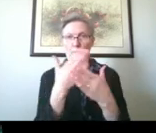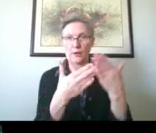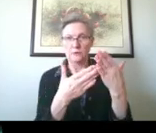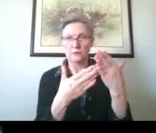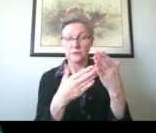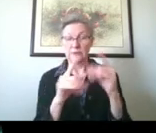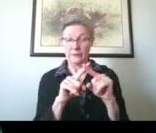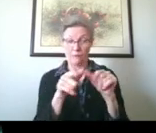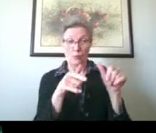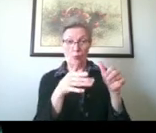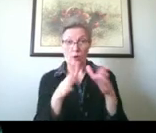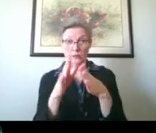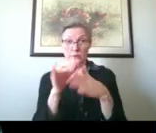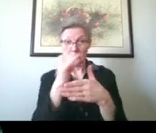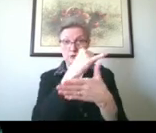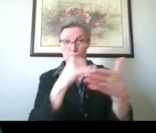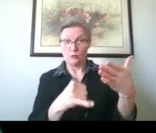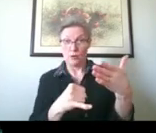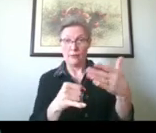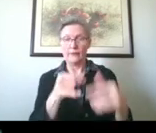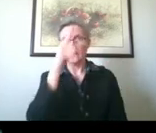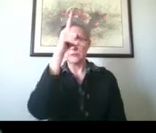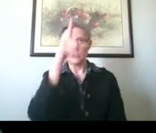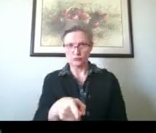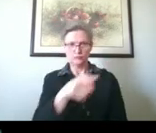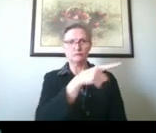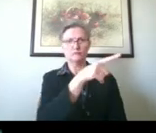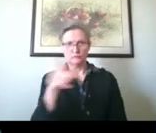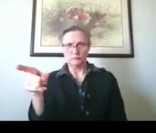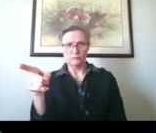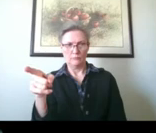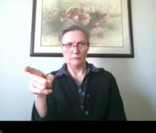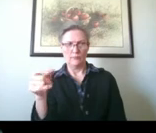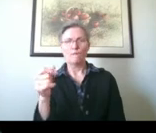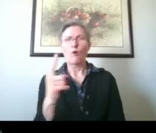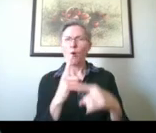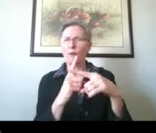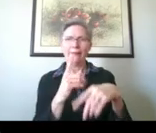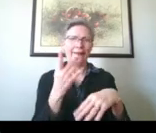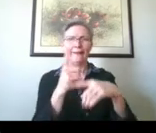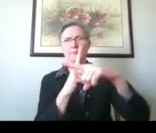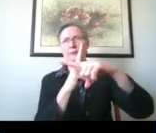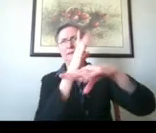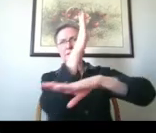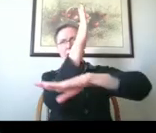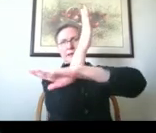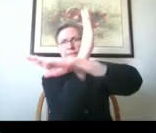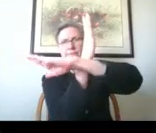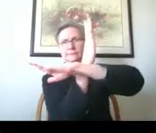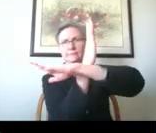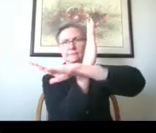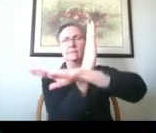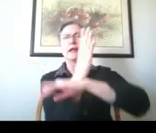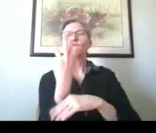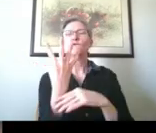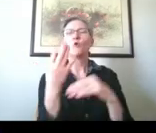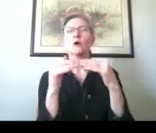They drew kind of a cross up here or a plus sign, and they have 4 equal parts